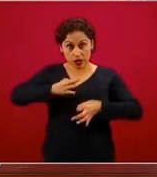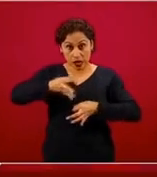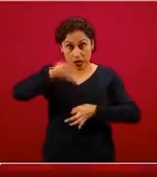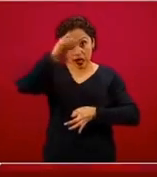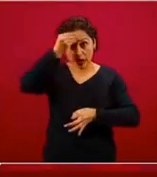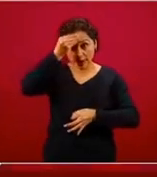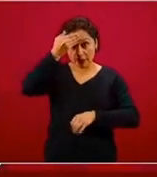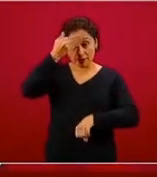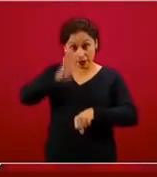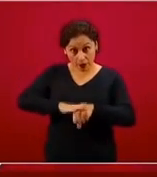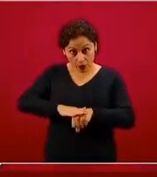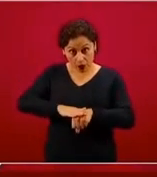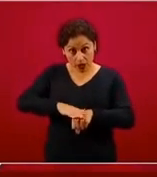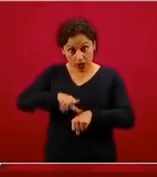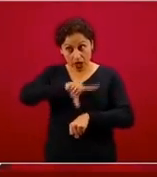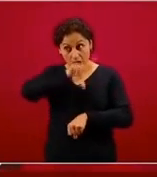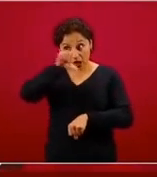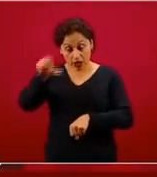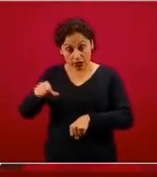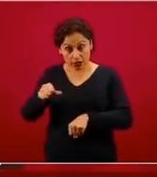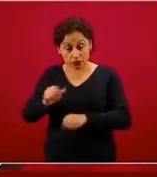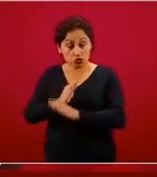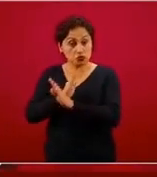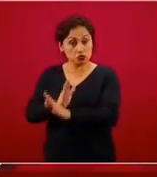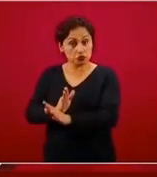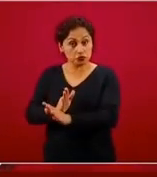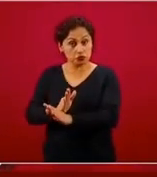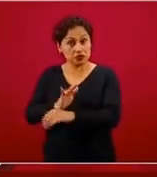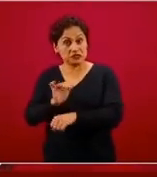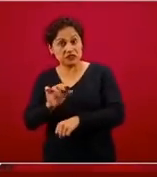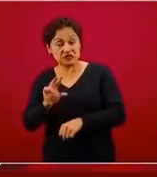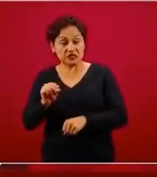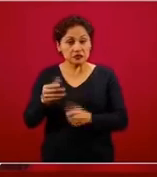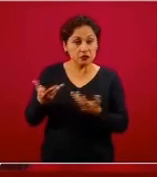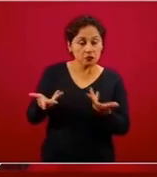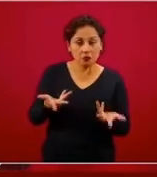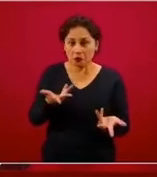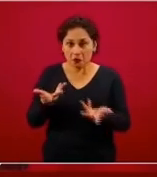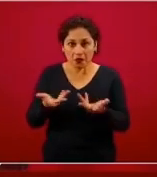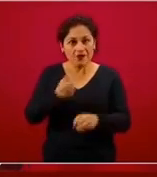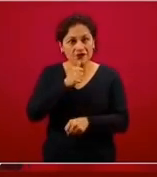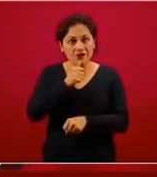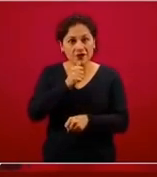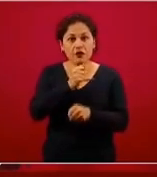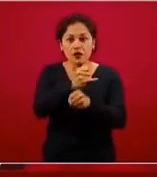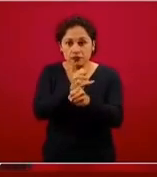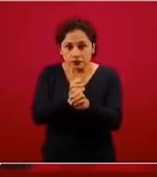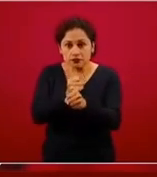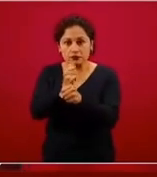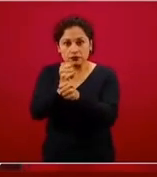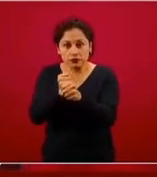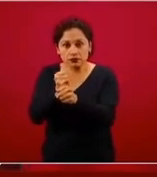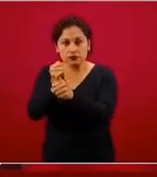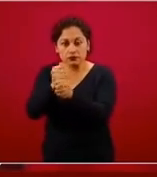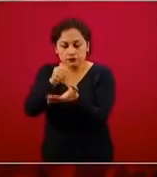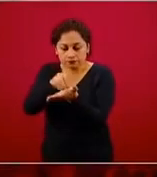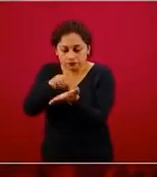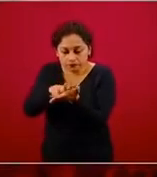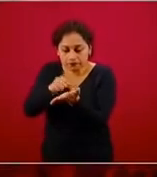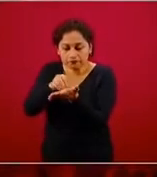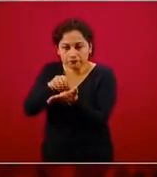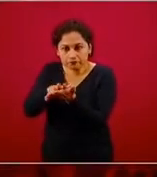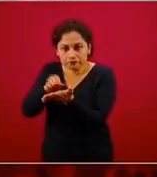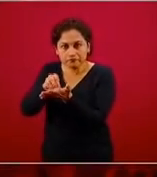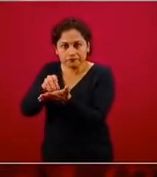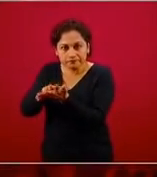why Entonces, some and esas son others no? preguntas que las tenemos que Those are ir, the las questions that están conociendo we y se have to tienen que ir ask, and we sustentando. Y are dentro de un asking, and we año have to continue to